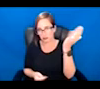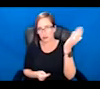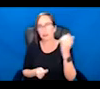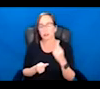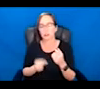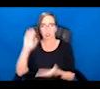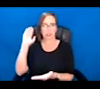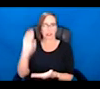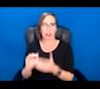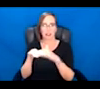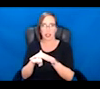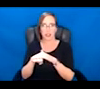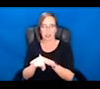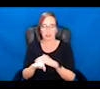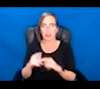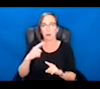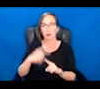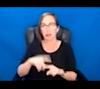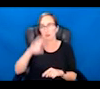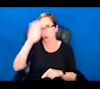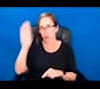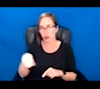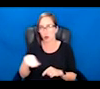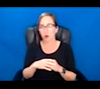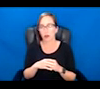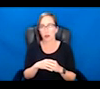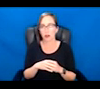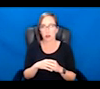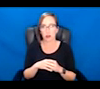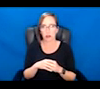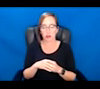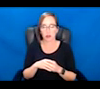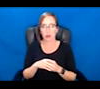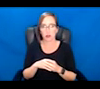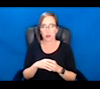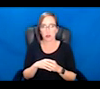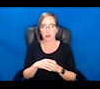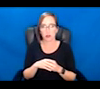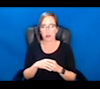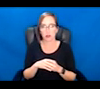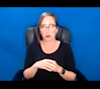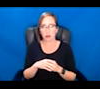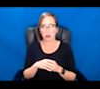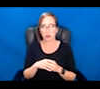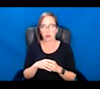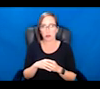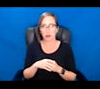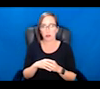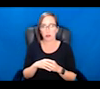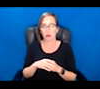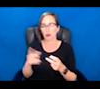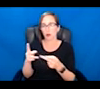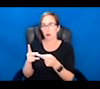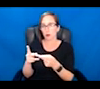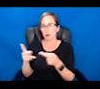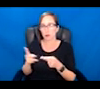access. And then we also know that we end up in places often that have been disinvested. And even when